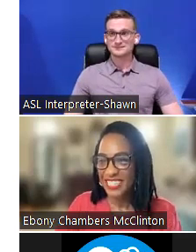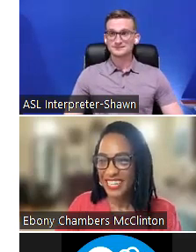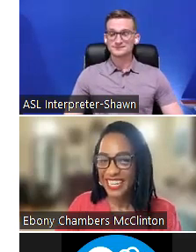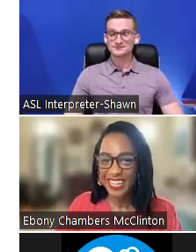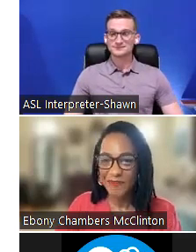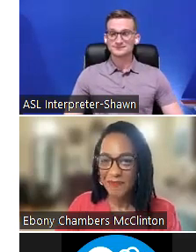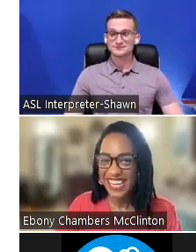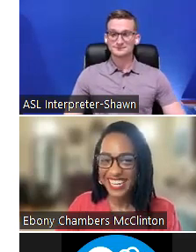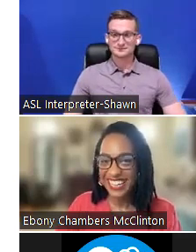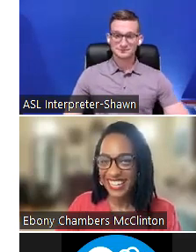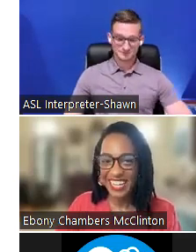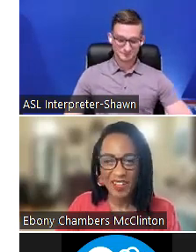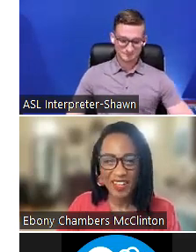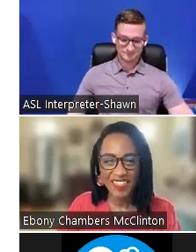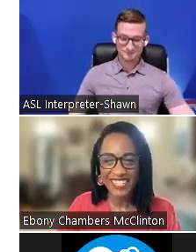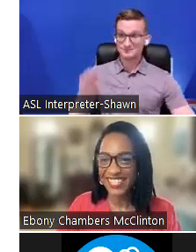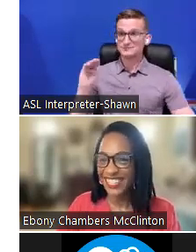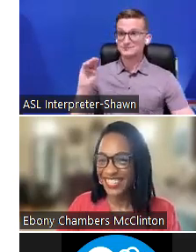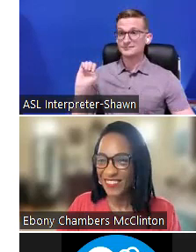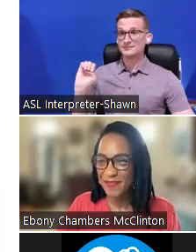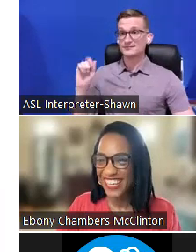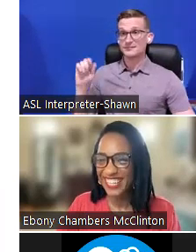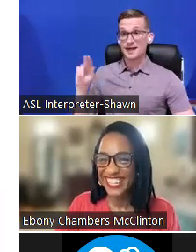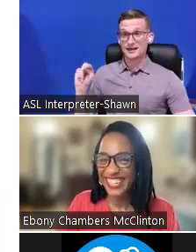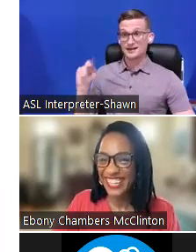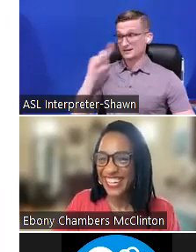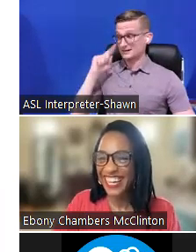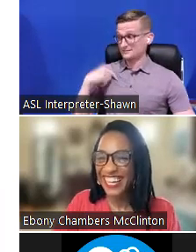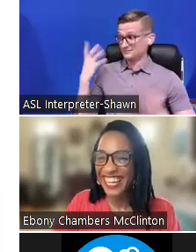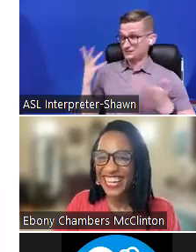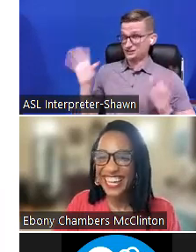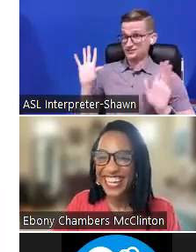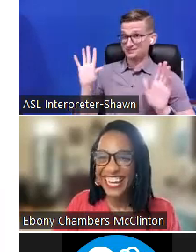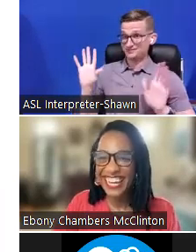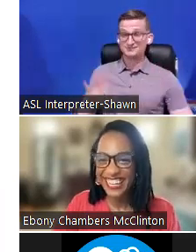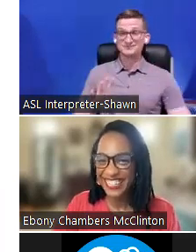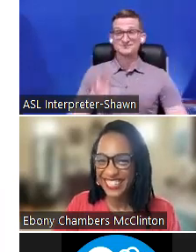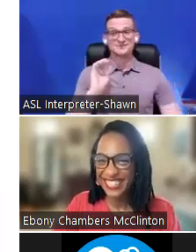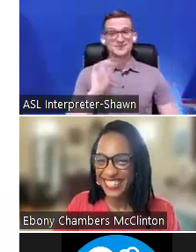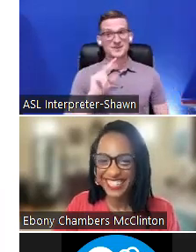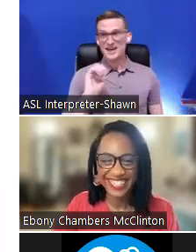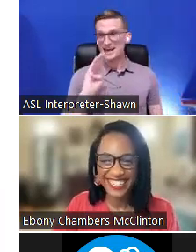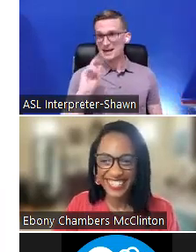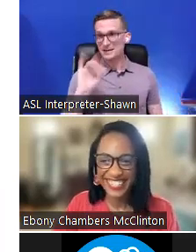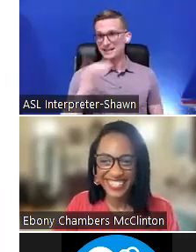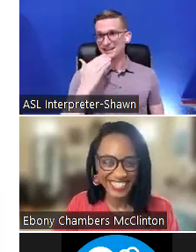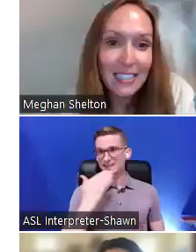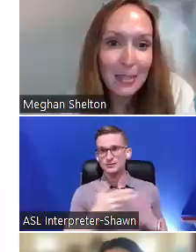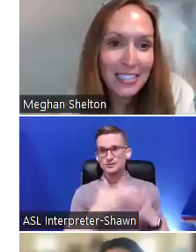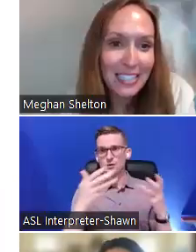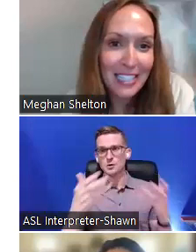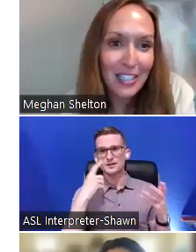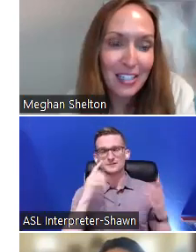All right, Megan, I think that's it for me. All right, Ebony, thank you so much for a